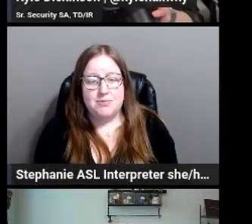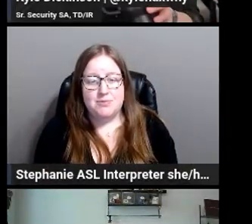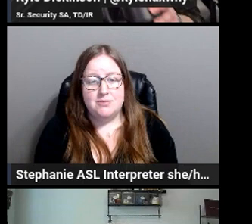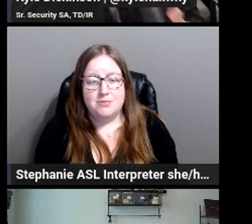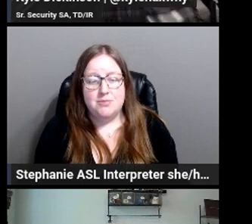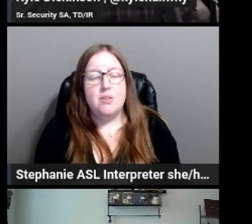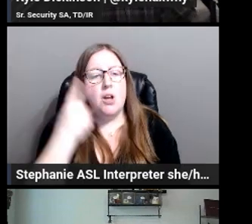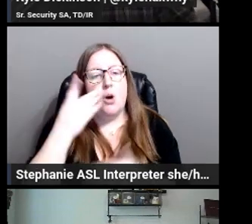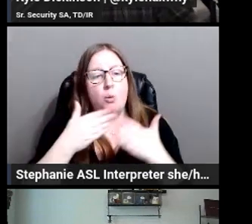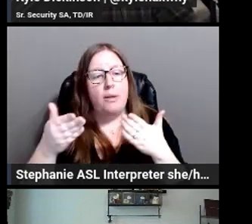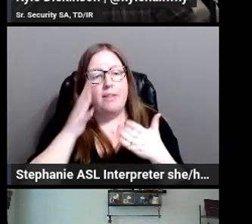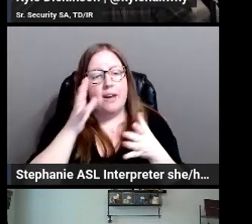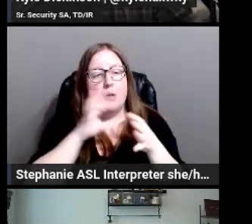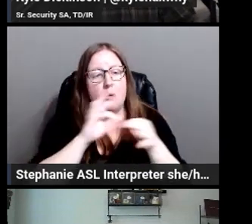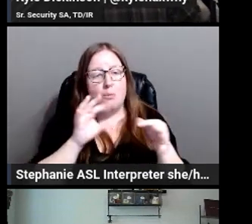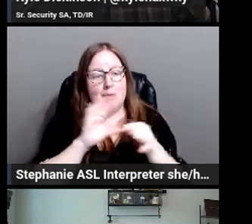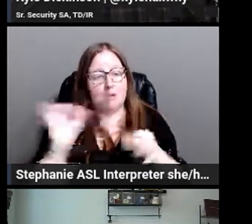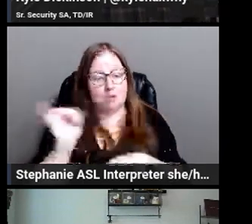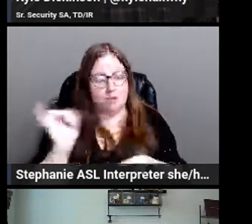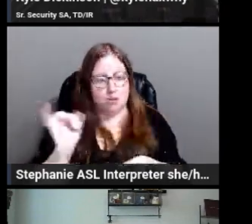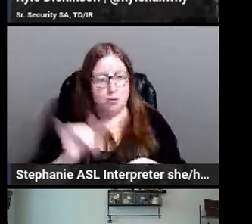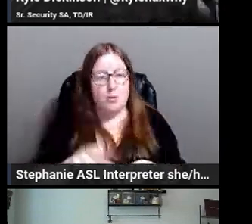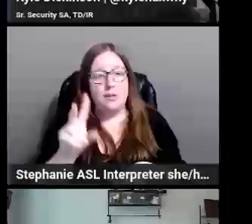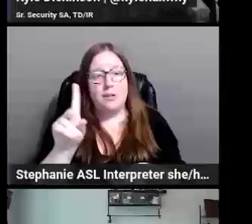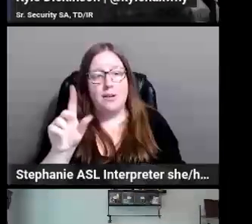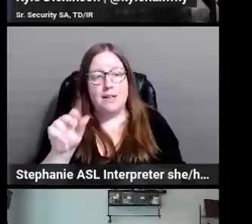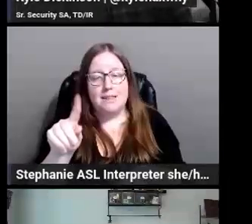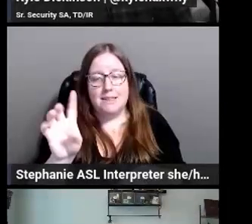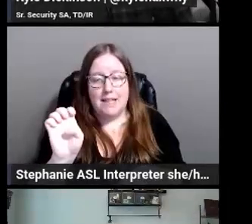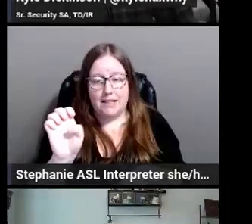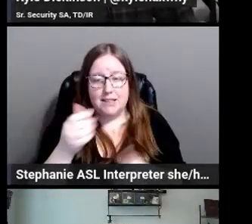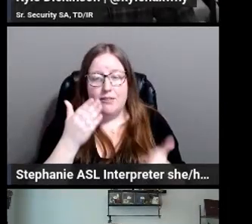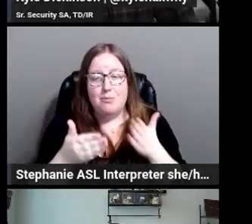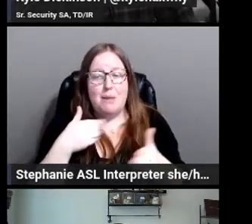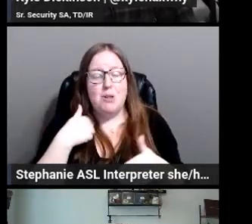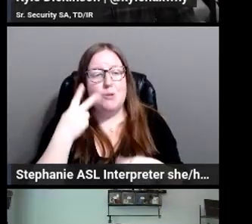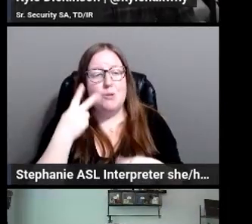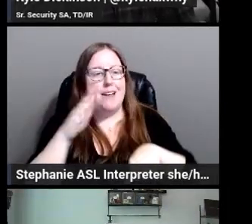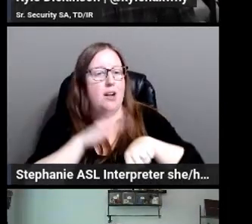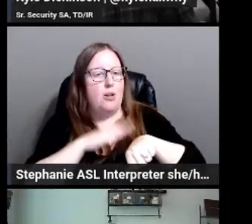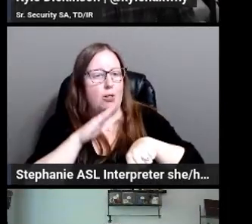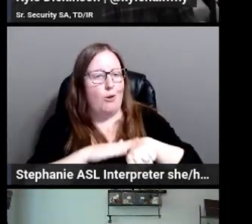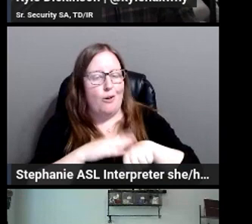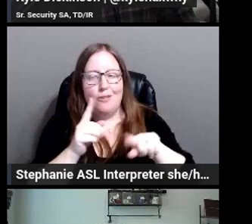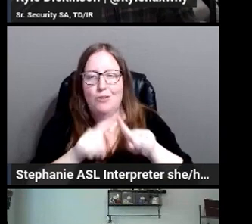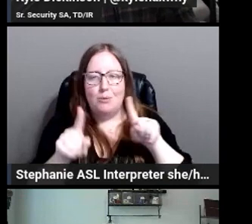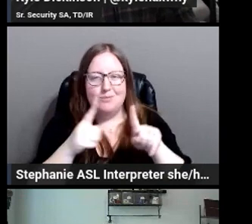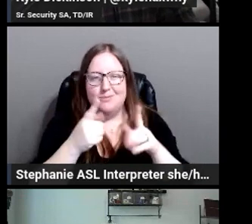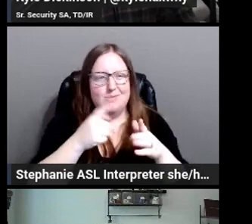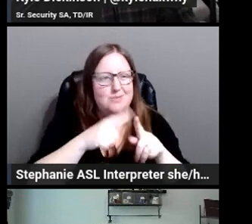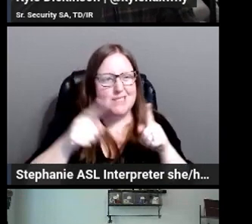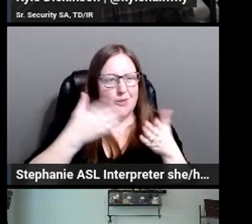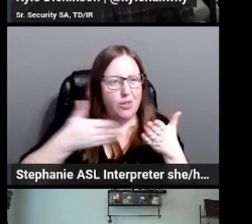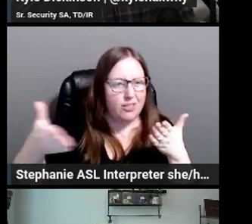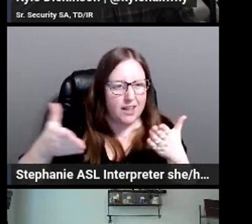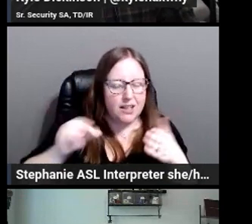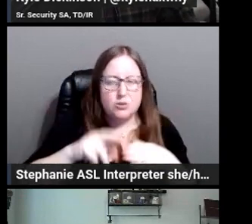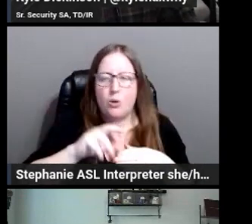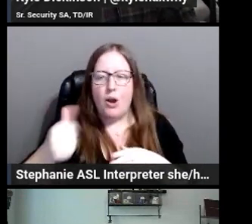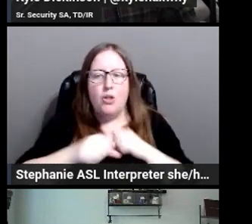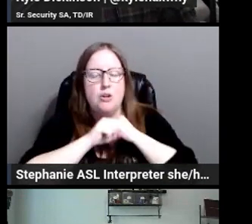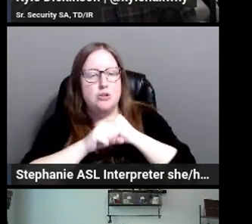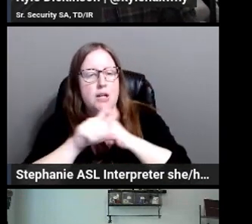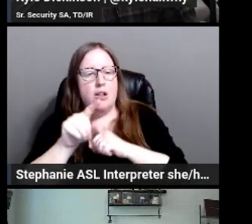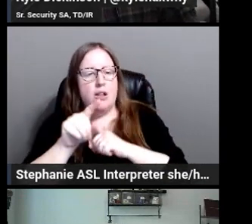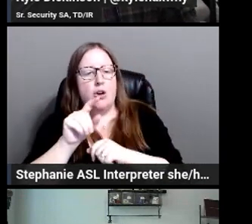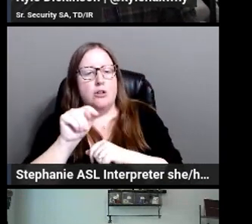One thing I'll point out too is that detective. I mean, you might get an alert from a number of different places, right? You might have other security tooling in